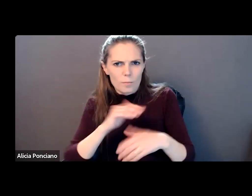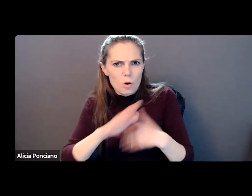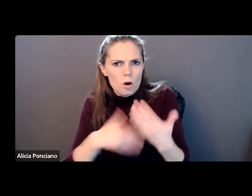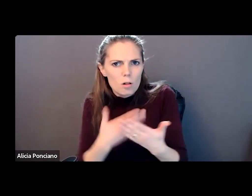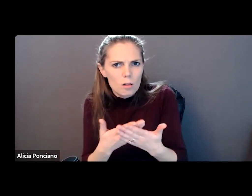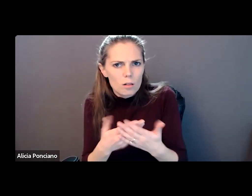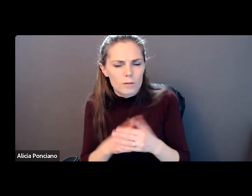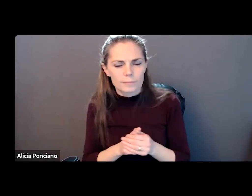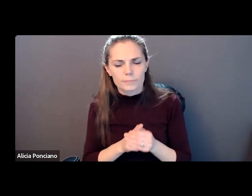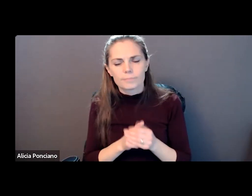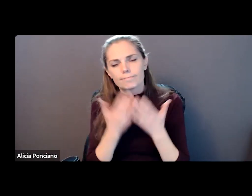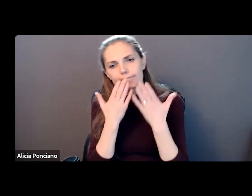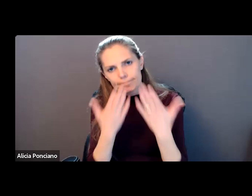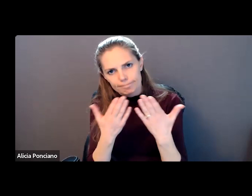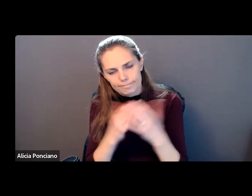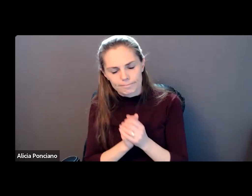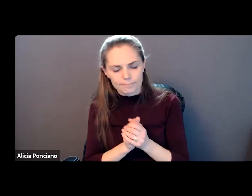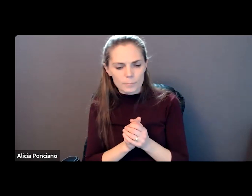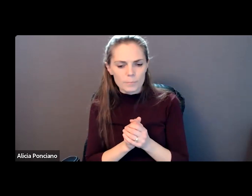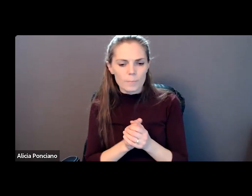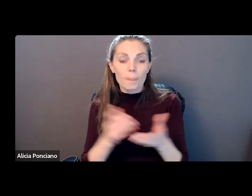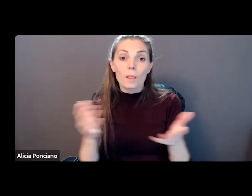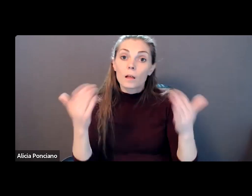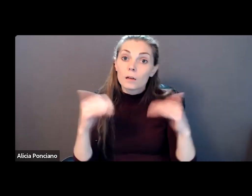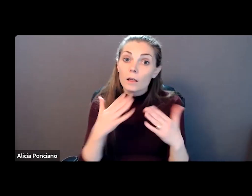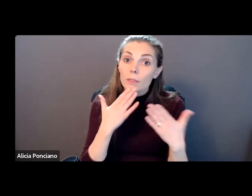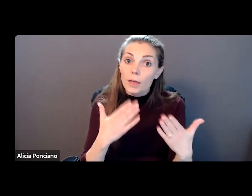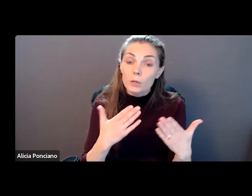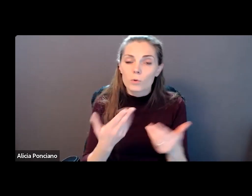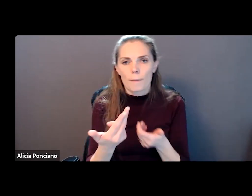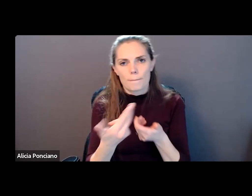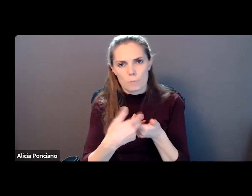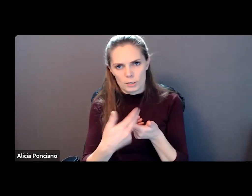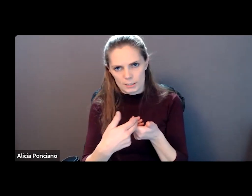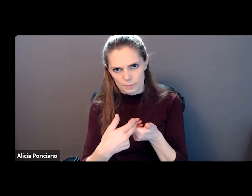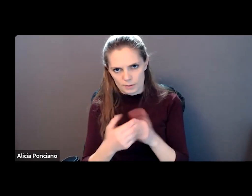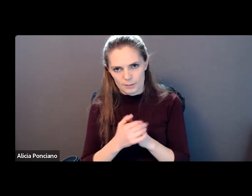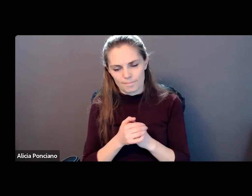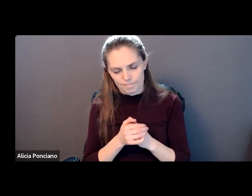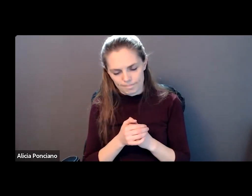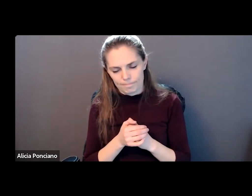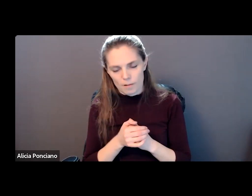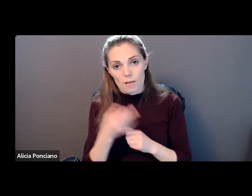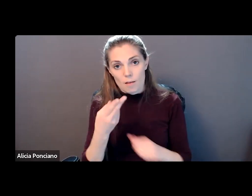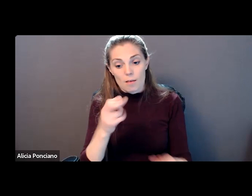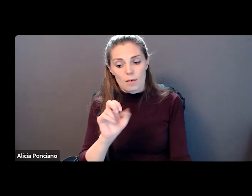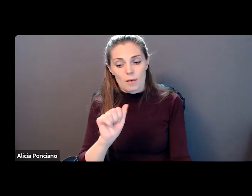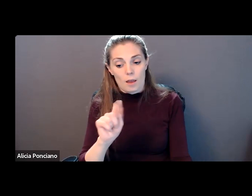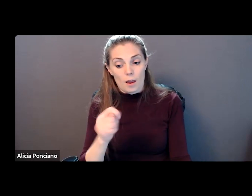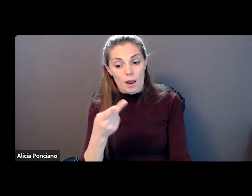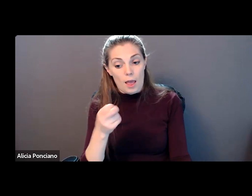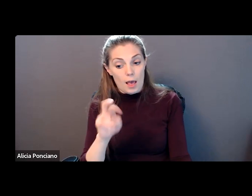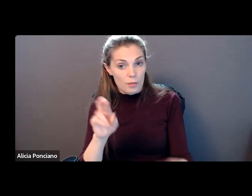much. And to all the participants, and Heather's words really about